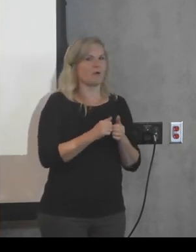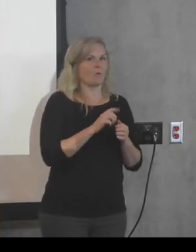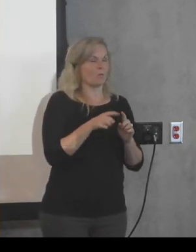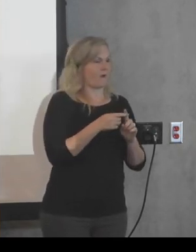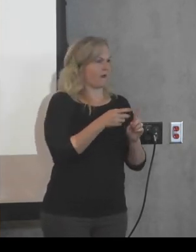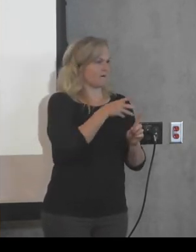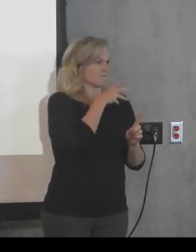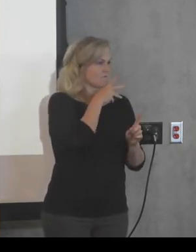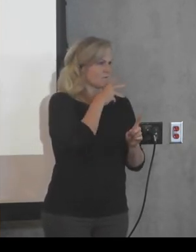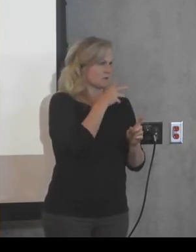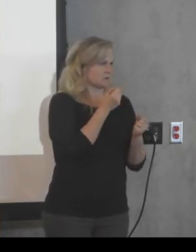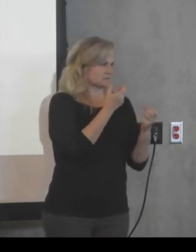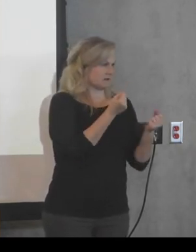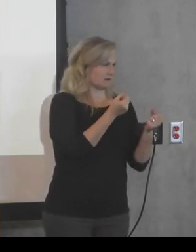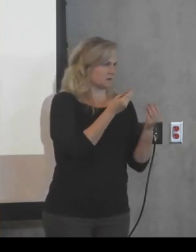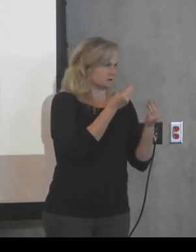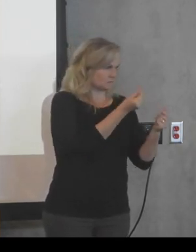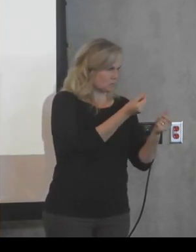reading.